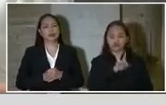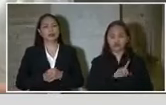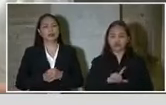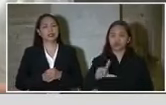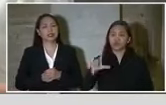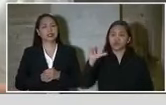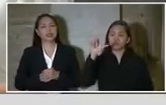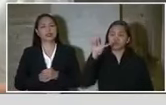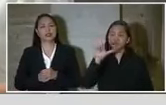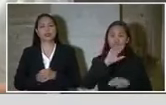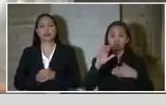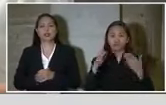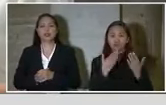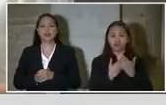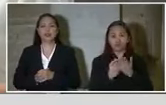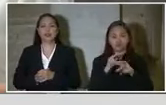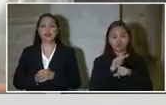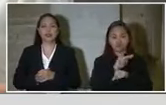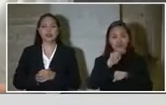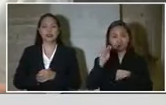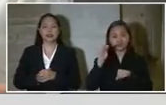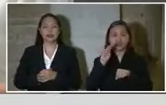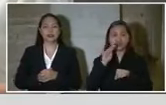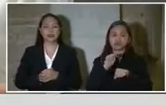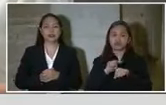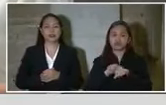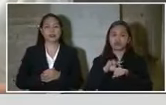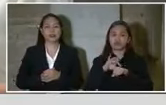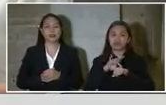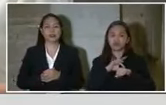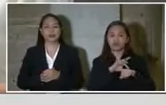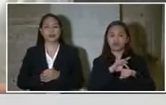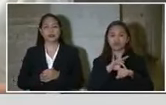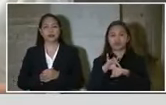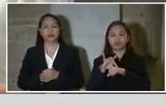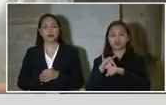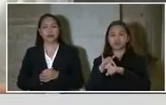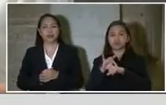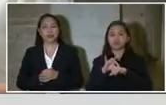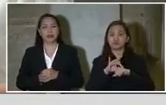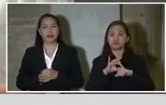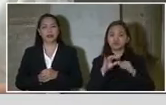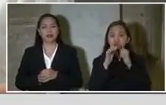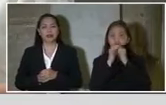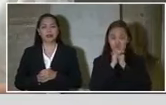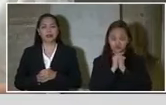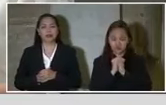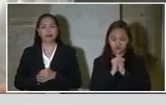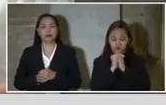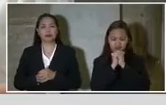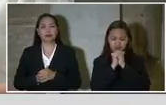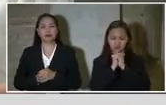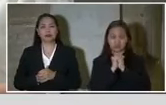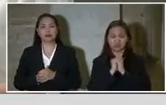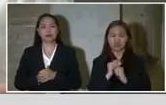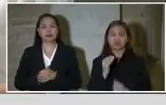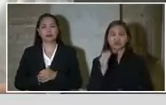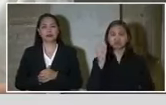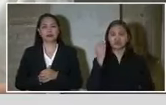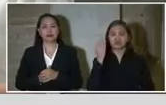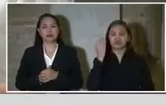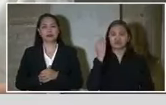Lord, every nation on earth will adore you.